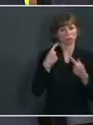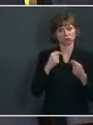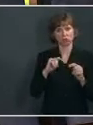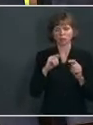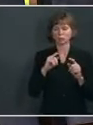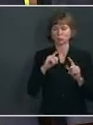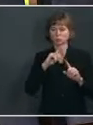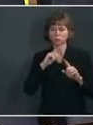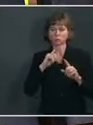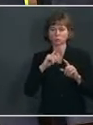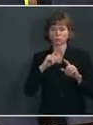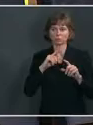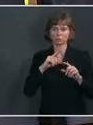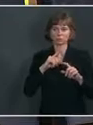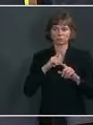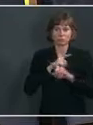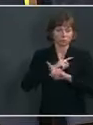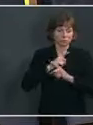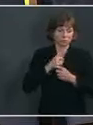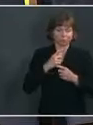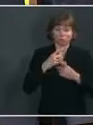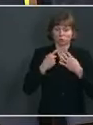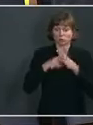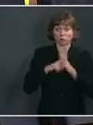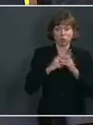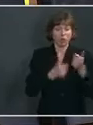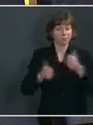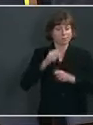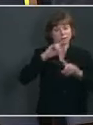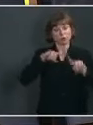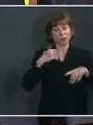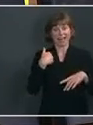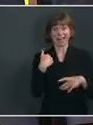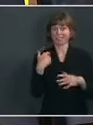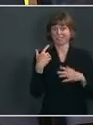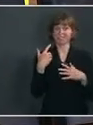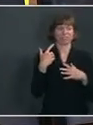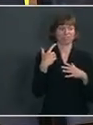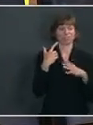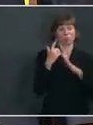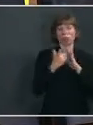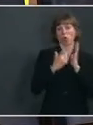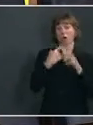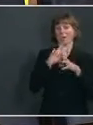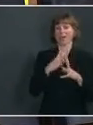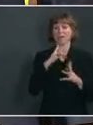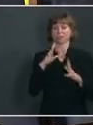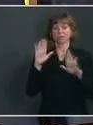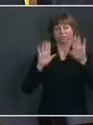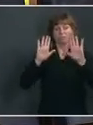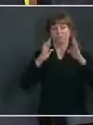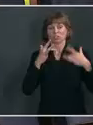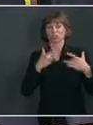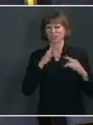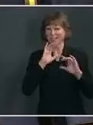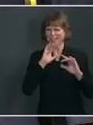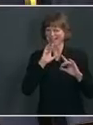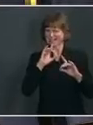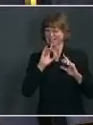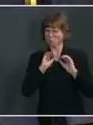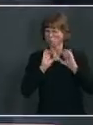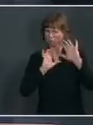orders, working with Congress and sort of having some lawmakers raise concerns. Is it harder to change things than you all thought it would be?